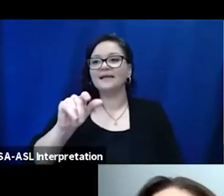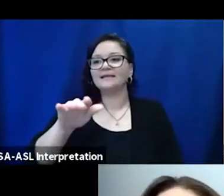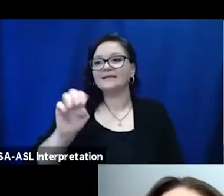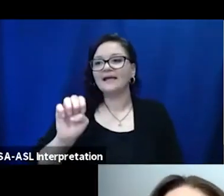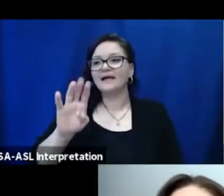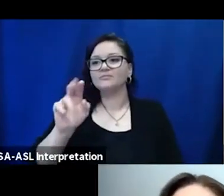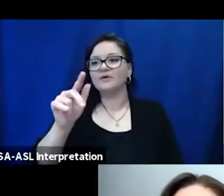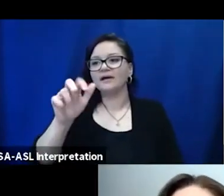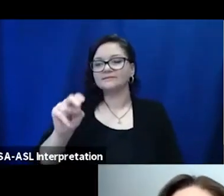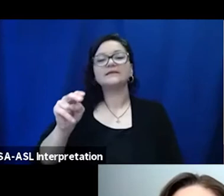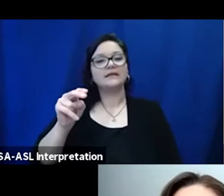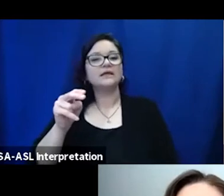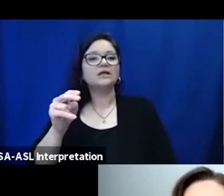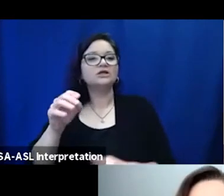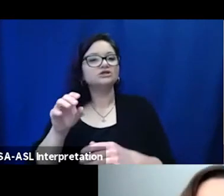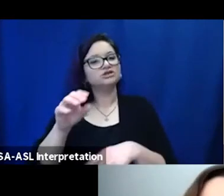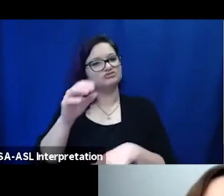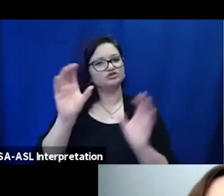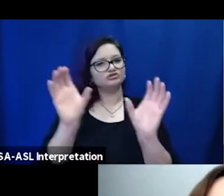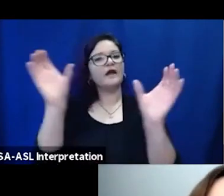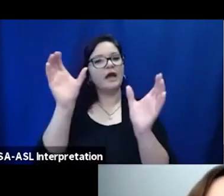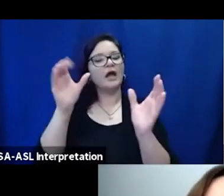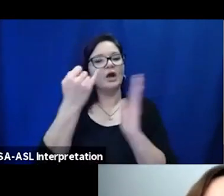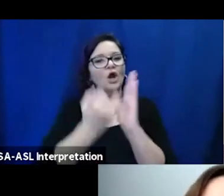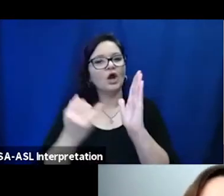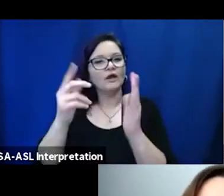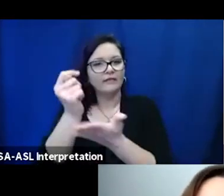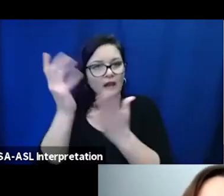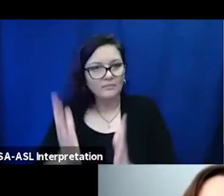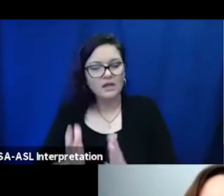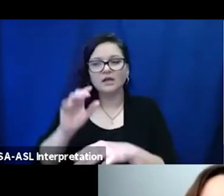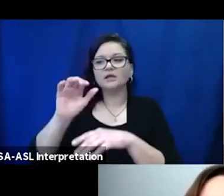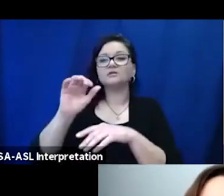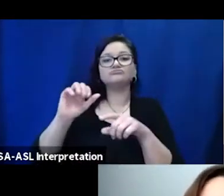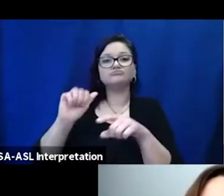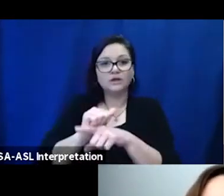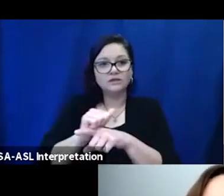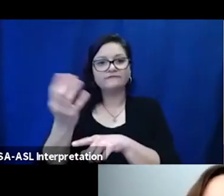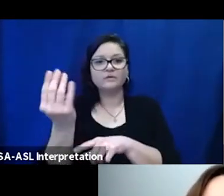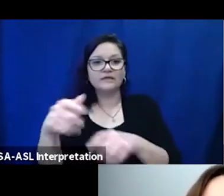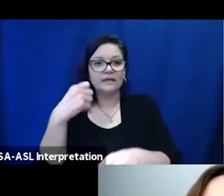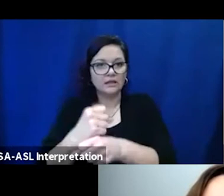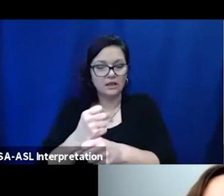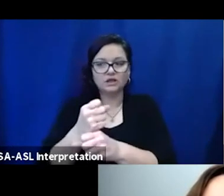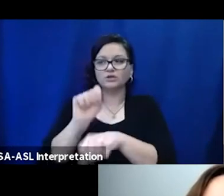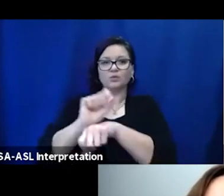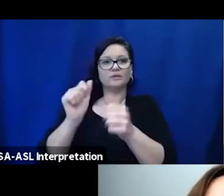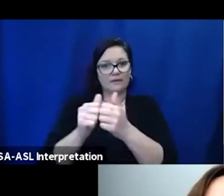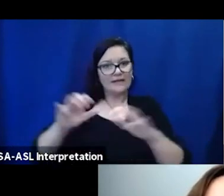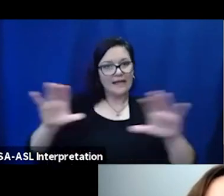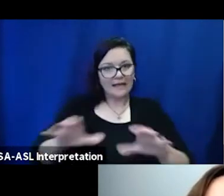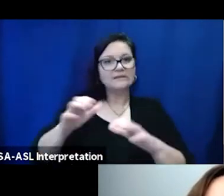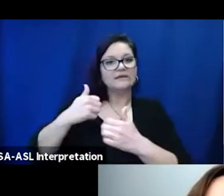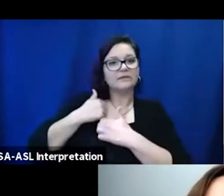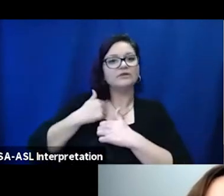and board-certified art therapist who's been practicing for 14 years and working with active duty military since 2012. Danielle